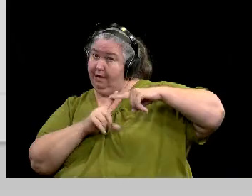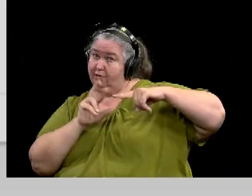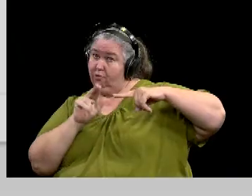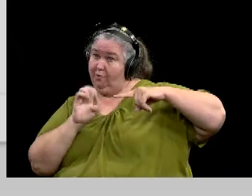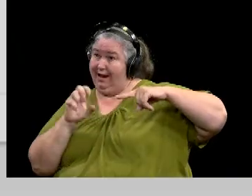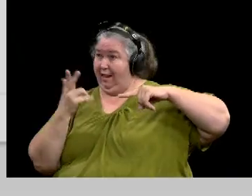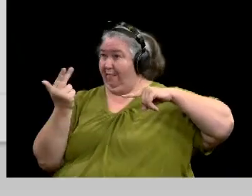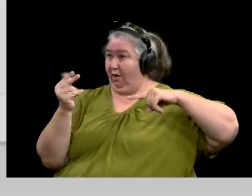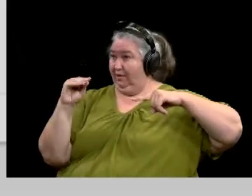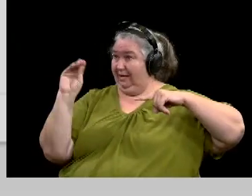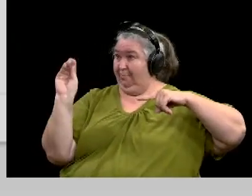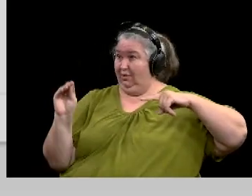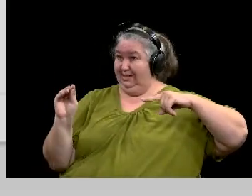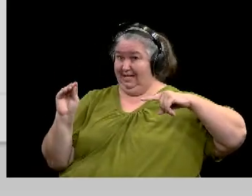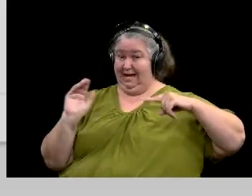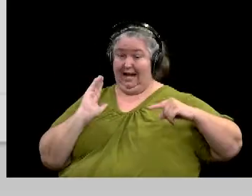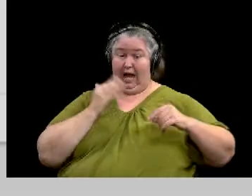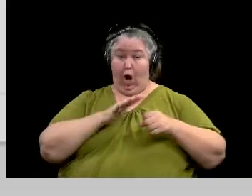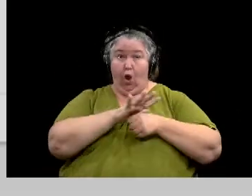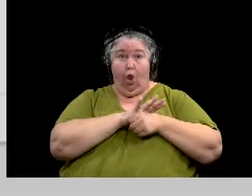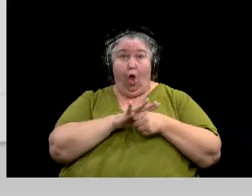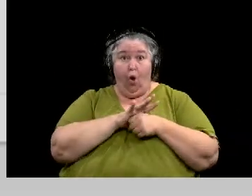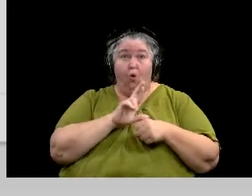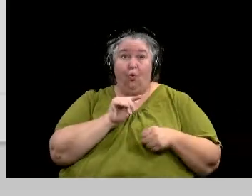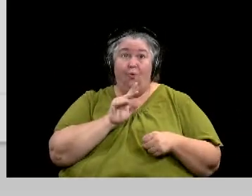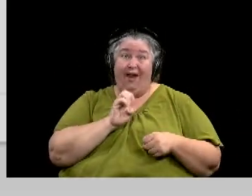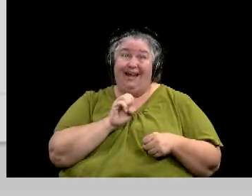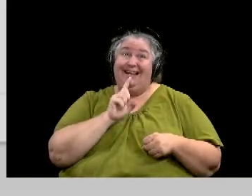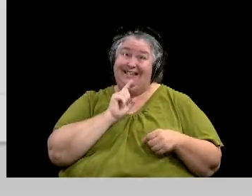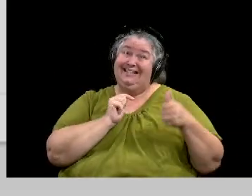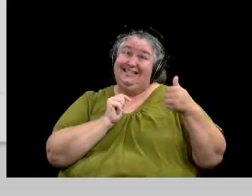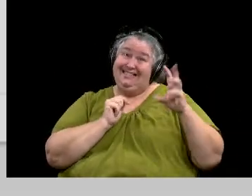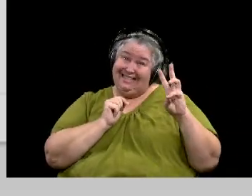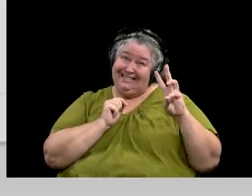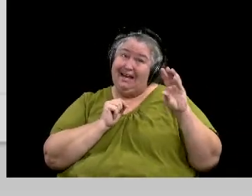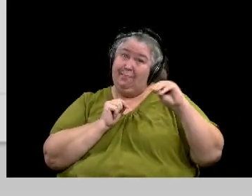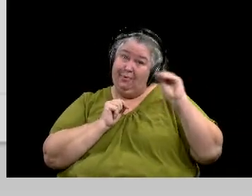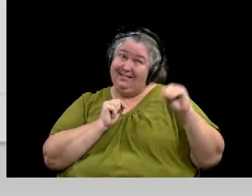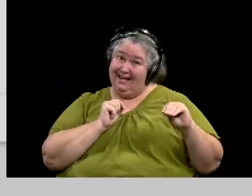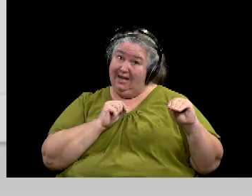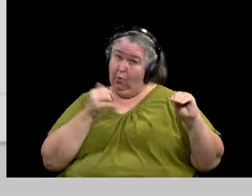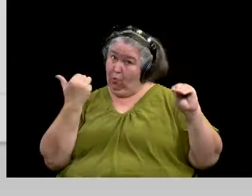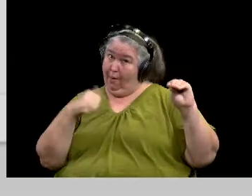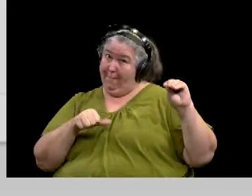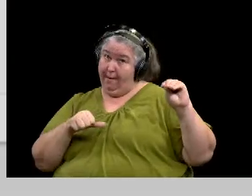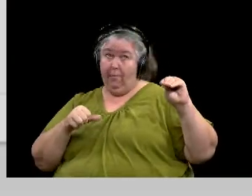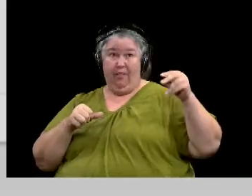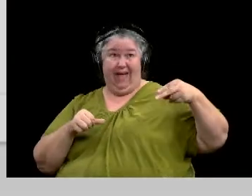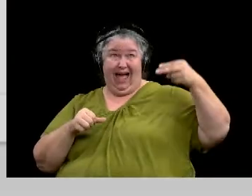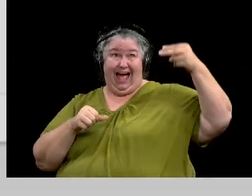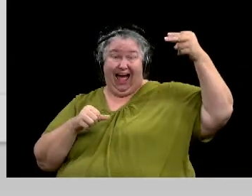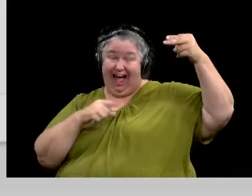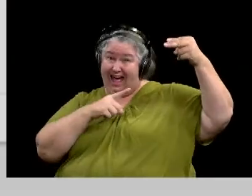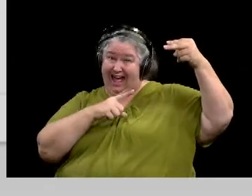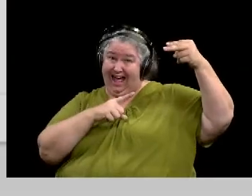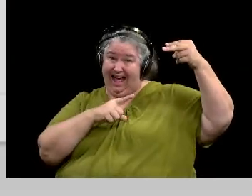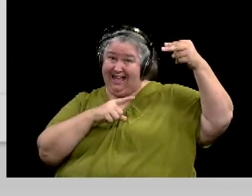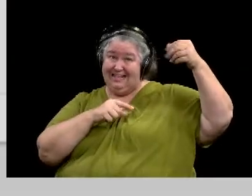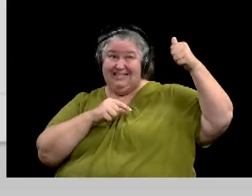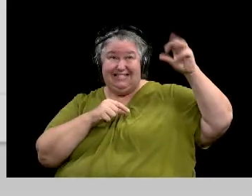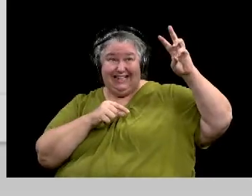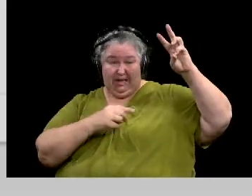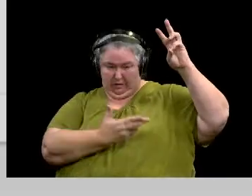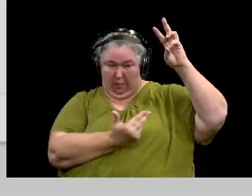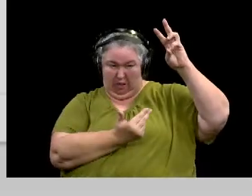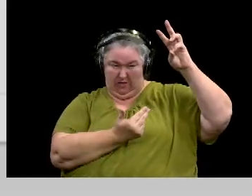rate is 16%. Remember that the higher the positivity rate, the less we are catching all of